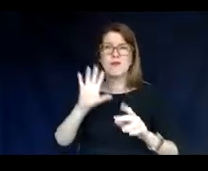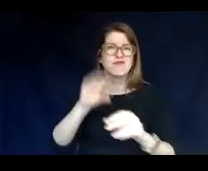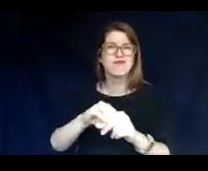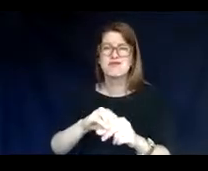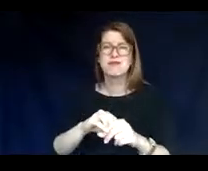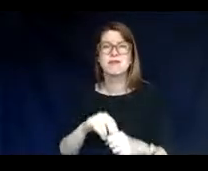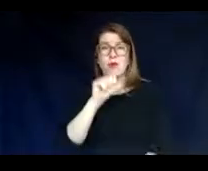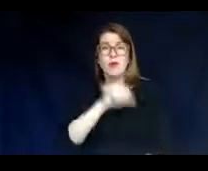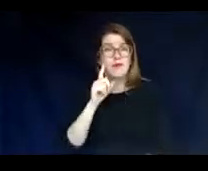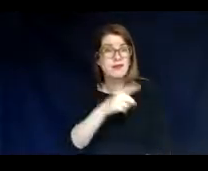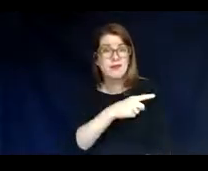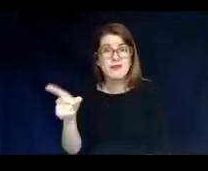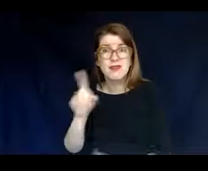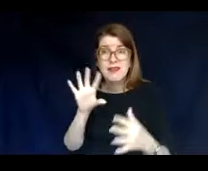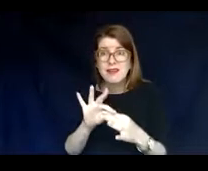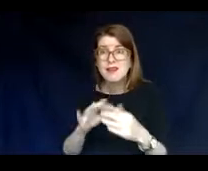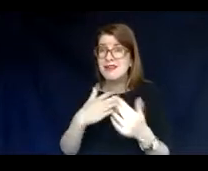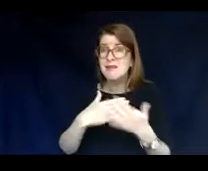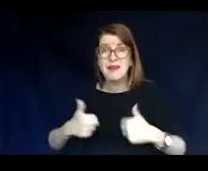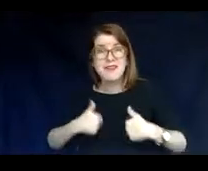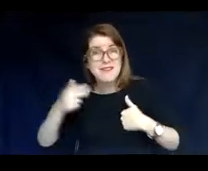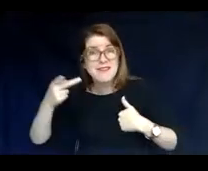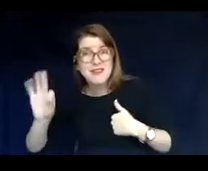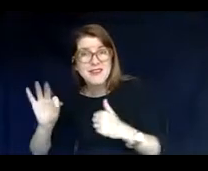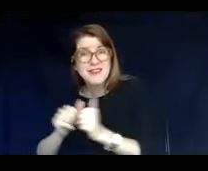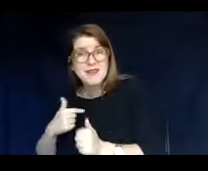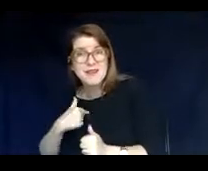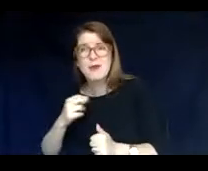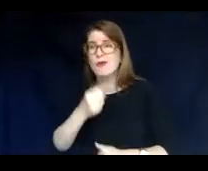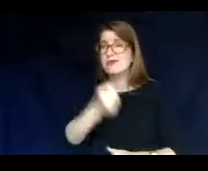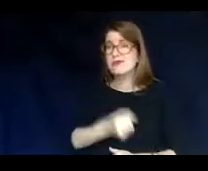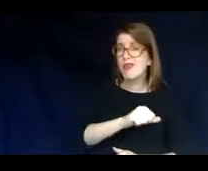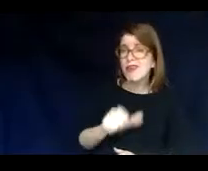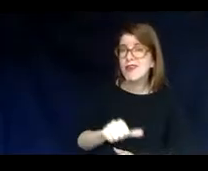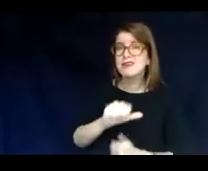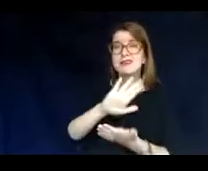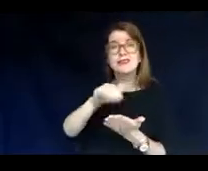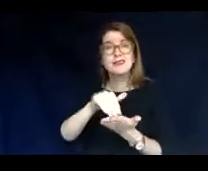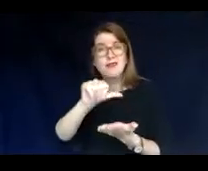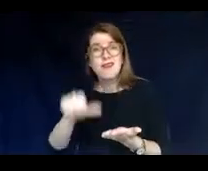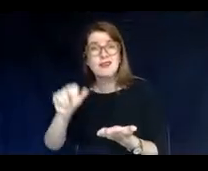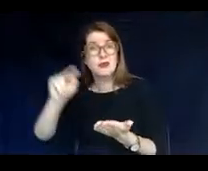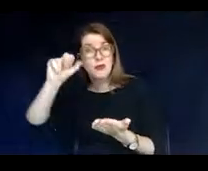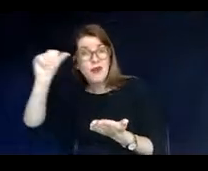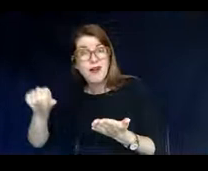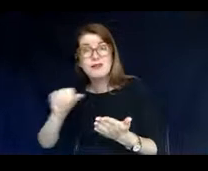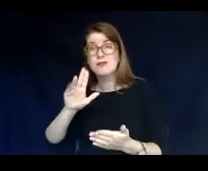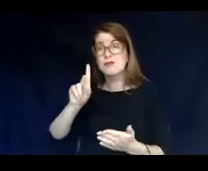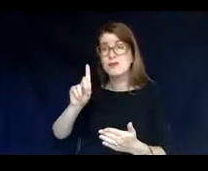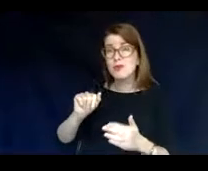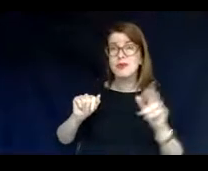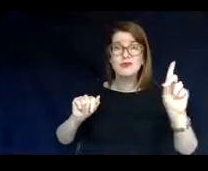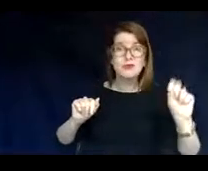I would love for you to connect with us, whether you're in Pflugerville with me, or South Austin, Central Austin, North Austin, Buda, or Dripping